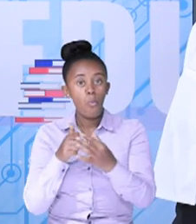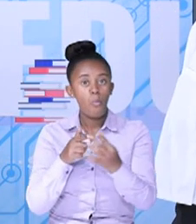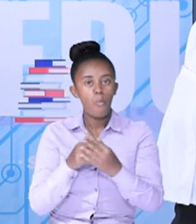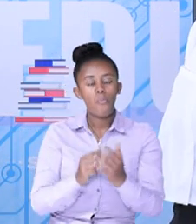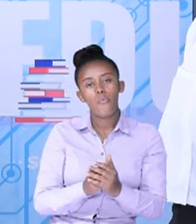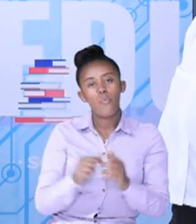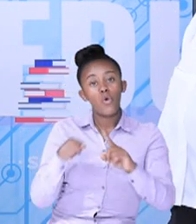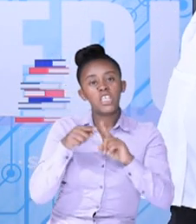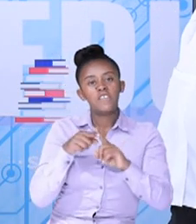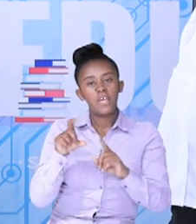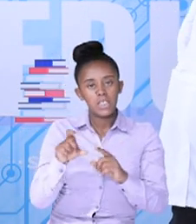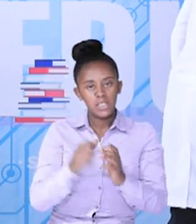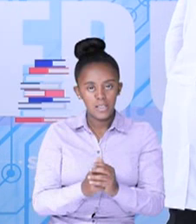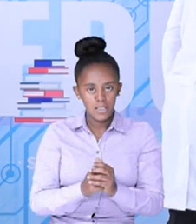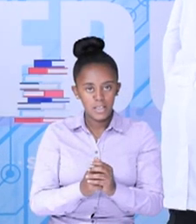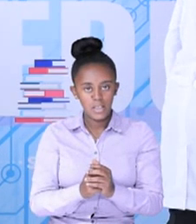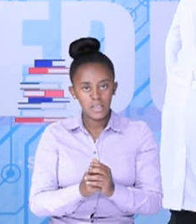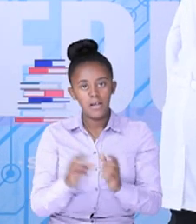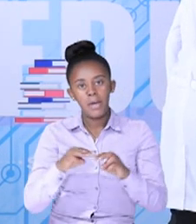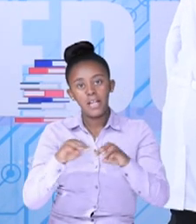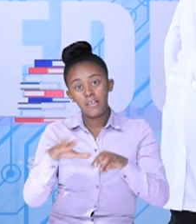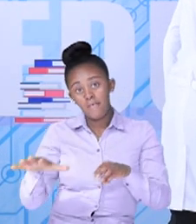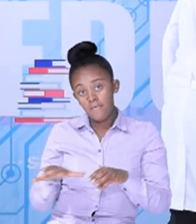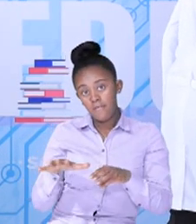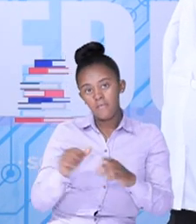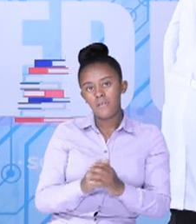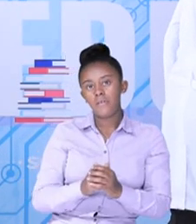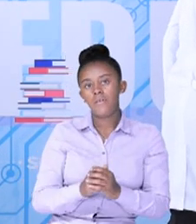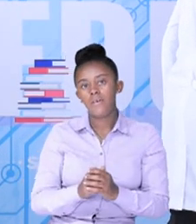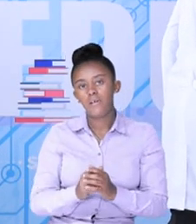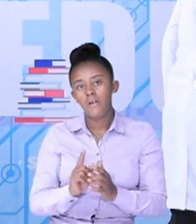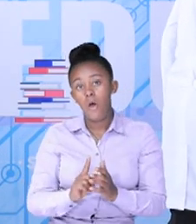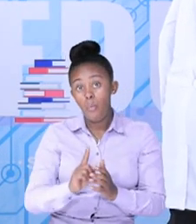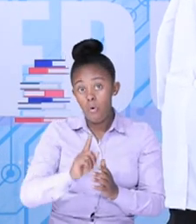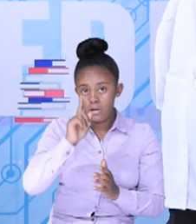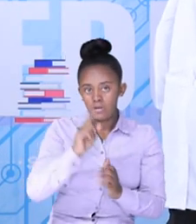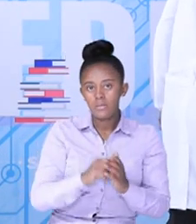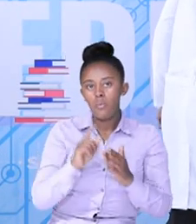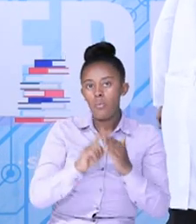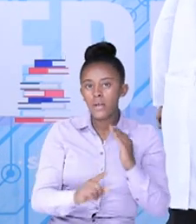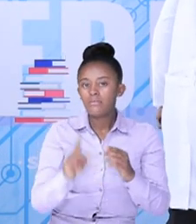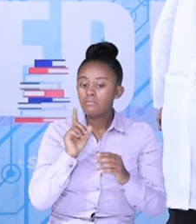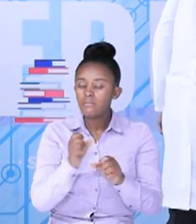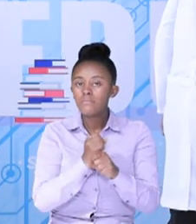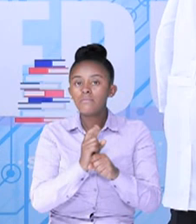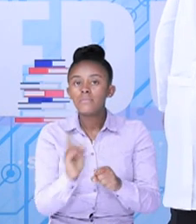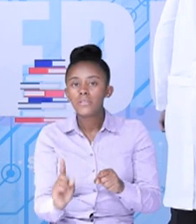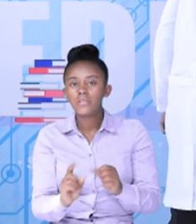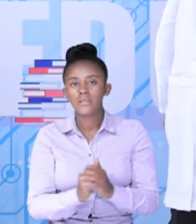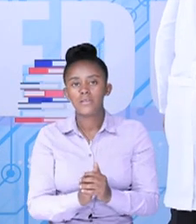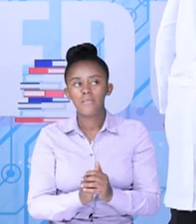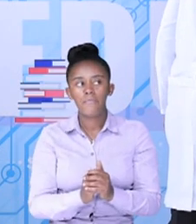Positive x-axis. The magnetic field is acting upward. So what must you have to do? You have to invert. You have